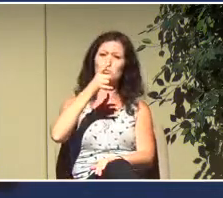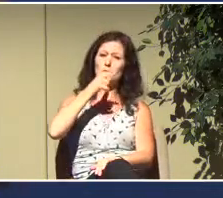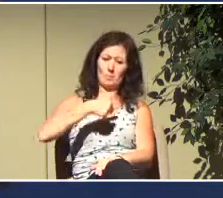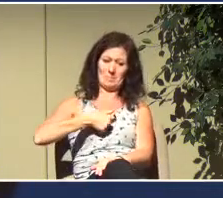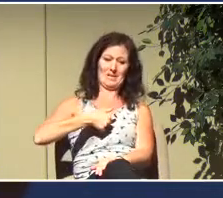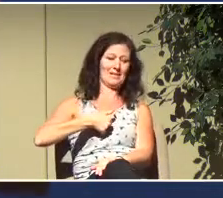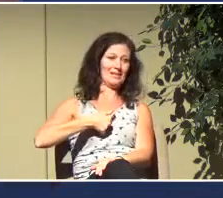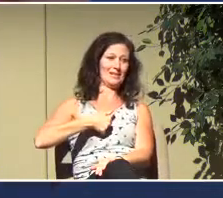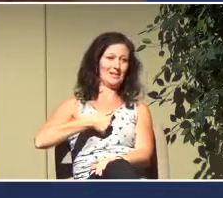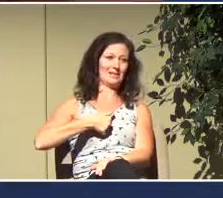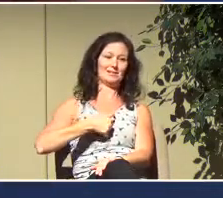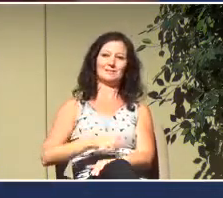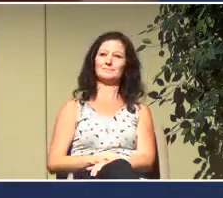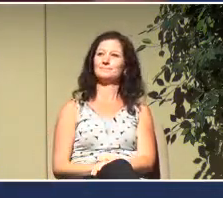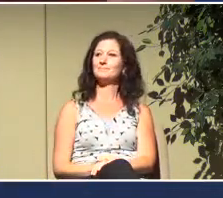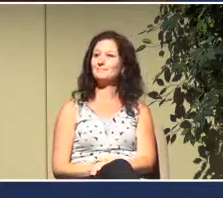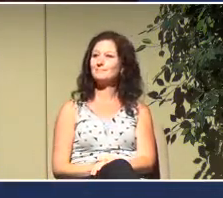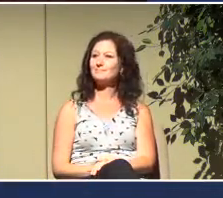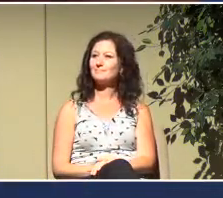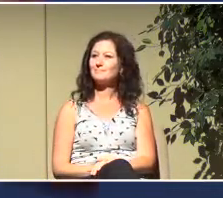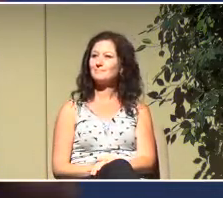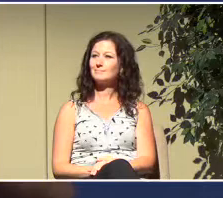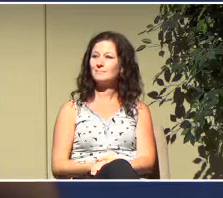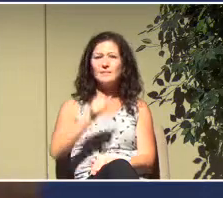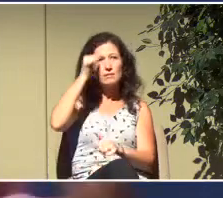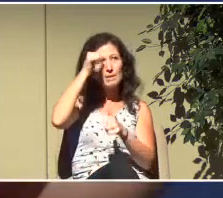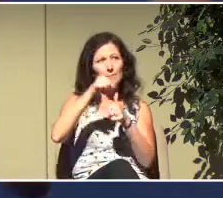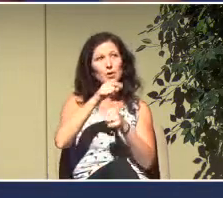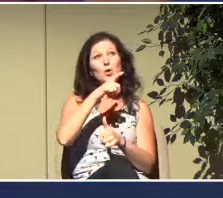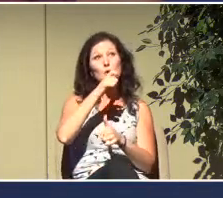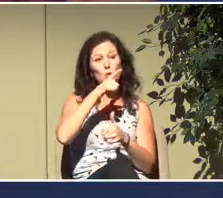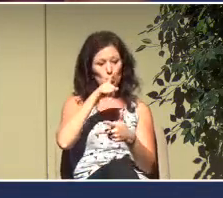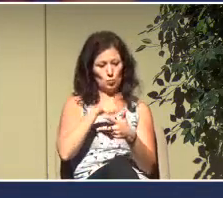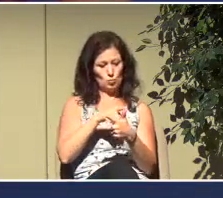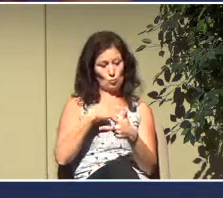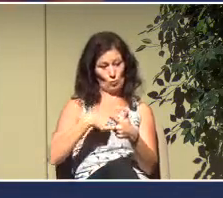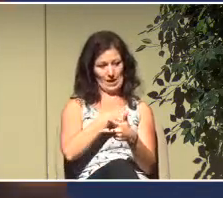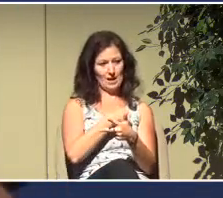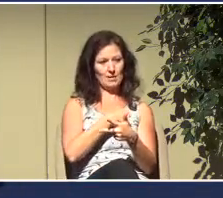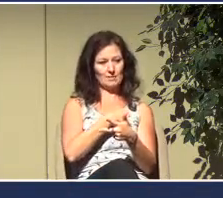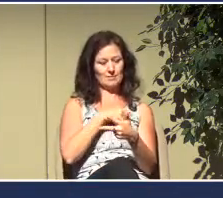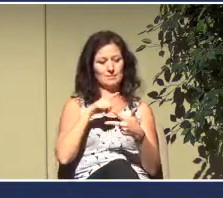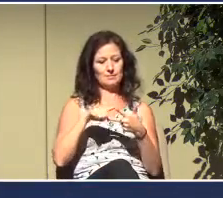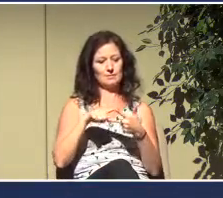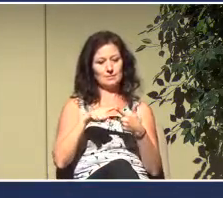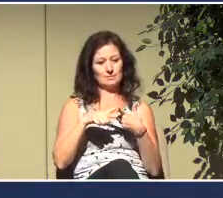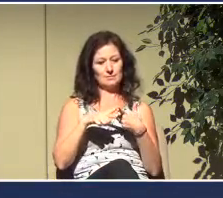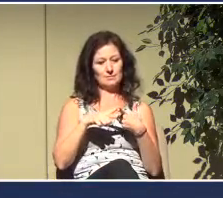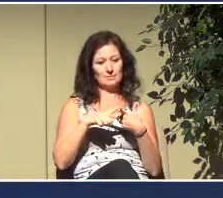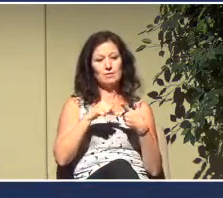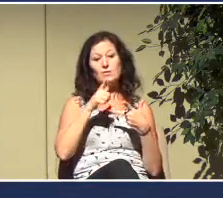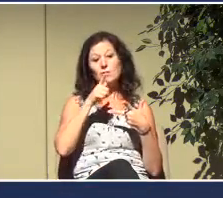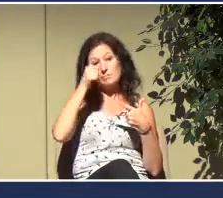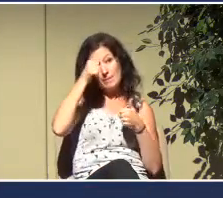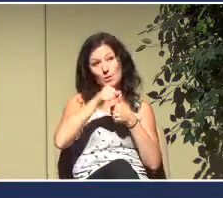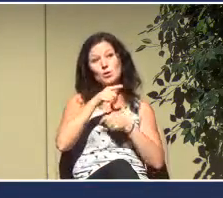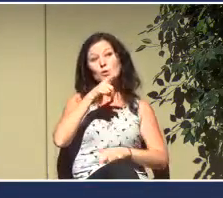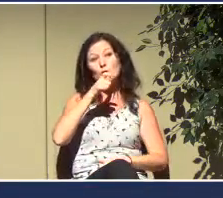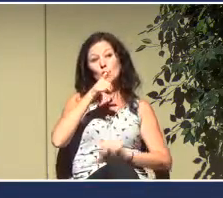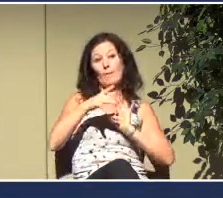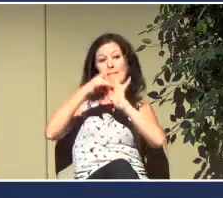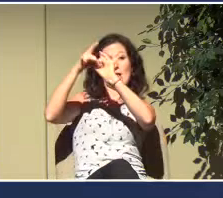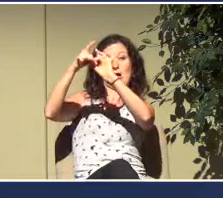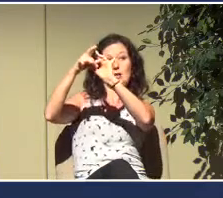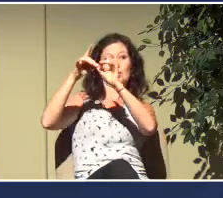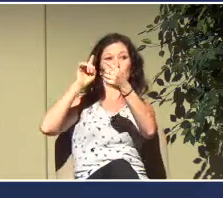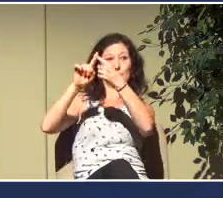Okay, so that's the second thing to remember. First, we remember who we are. Second, we need to remember whose we are, that we have a good, good father.